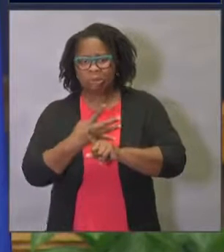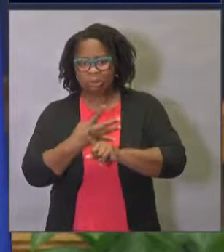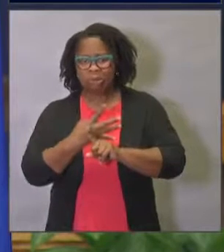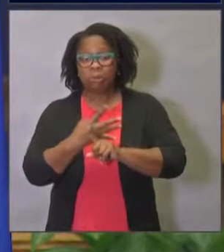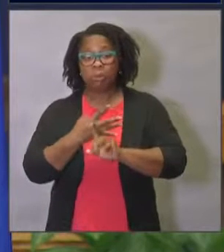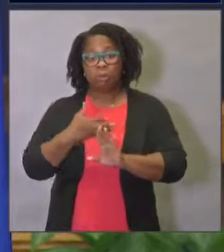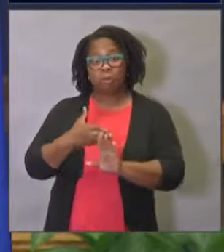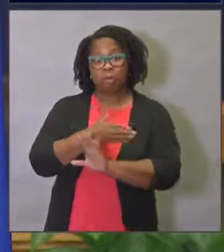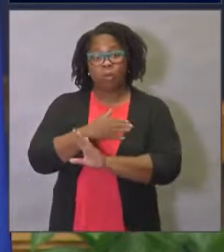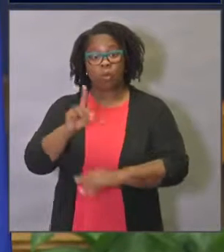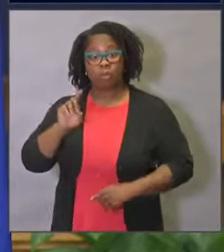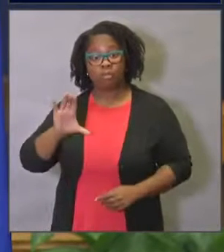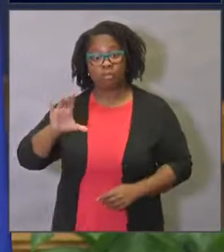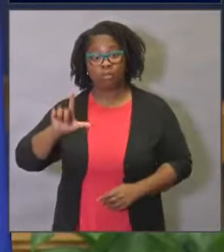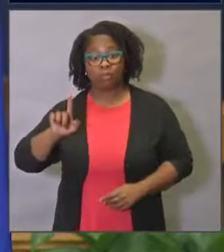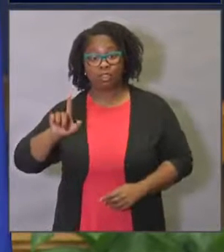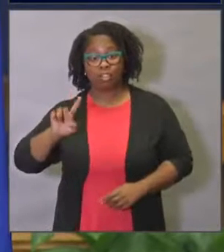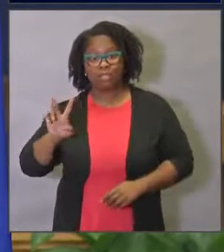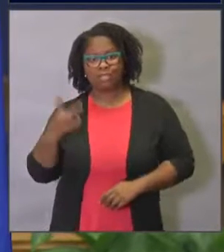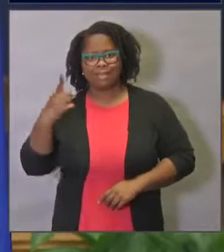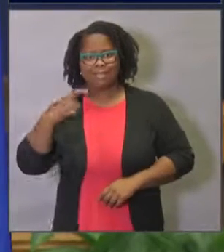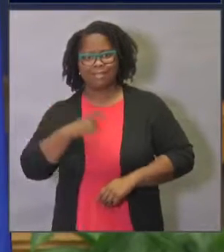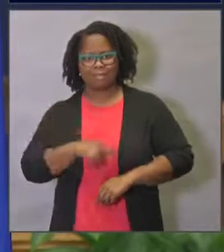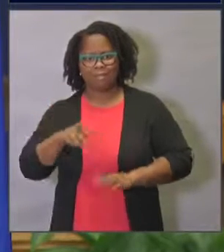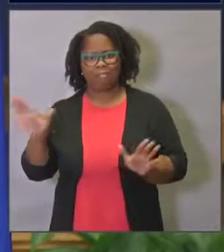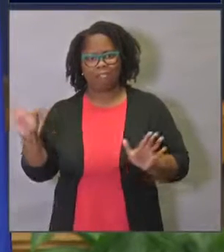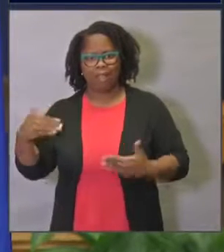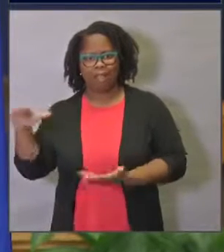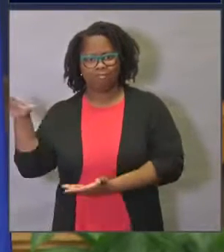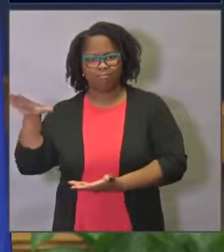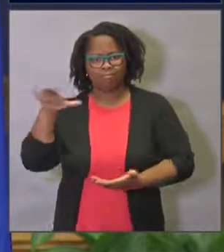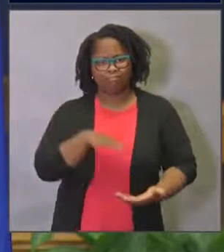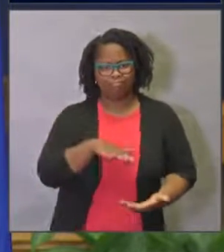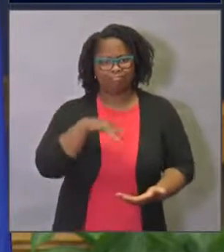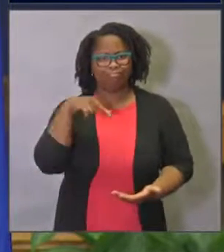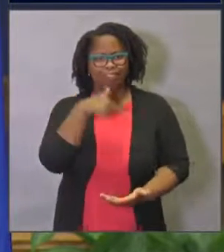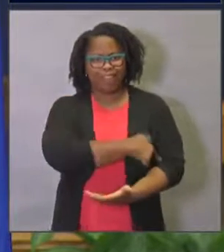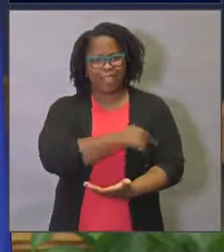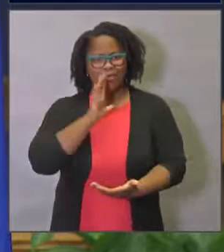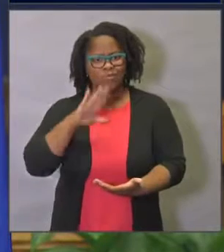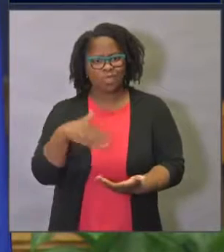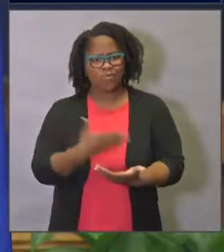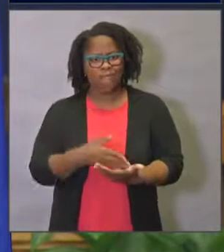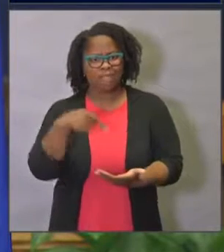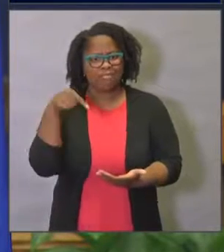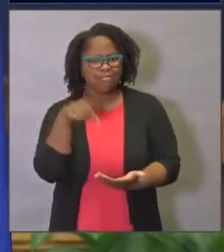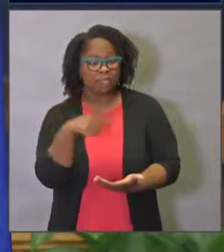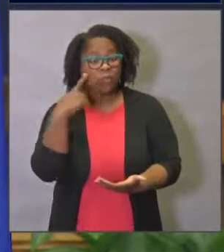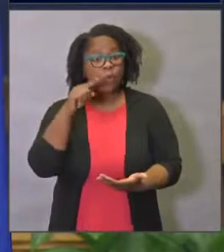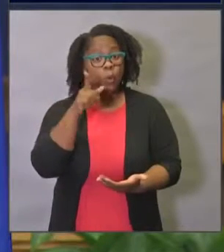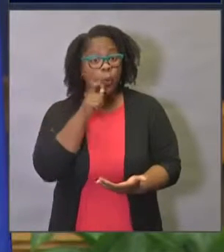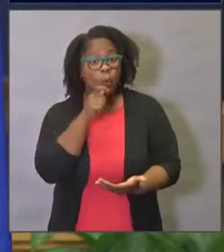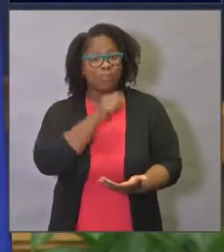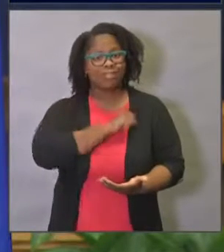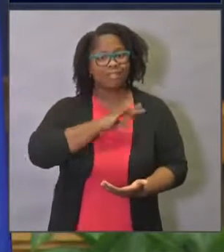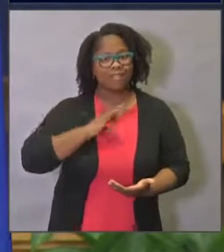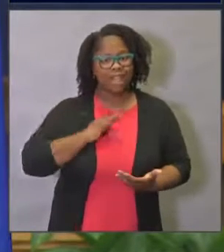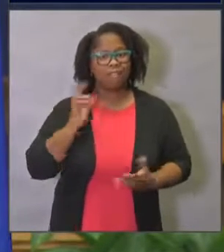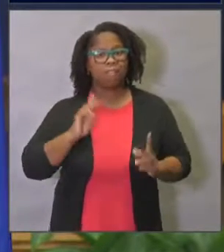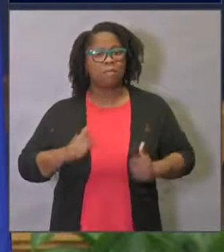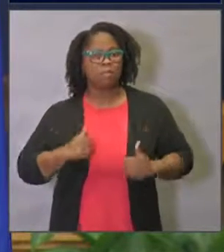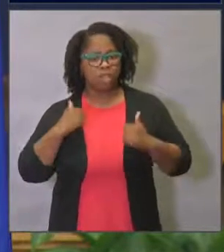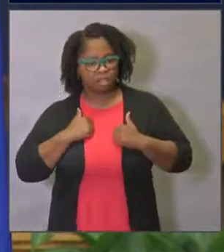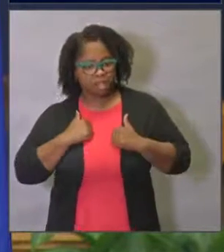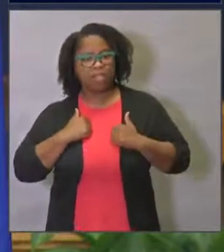21st, we're expecting the second vaccine shipment to arrive. These will go to staff and residents at skilled nursing facilities and